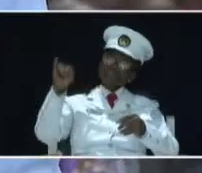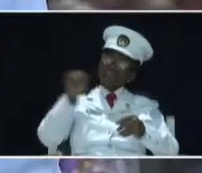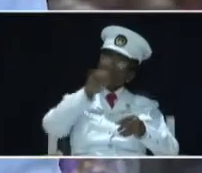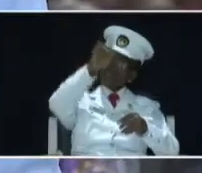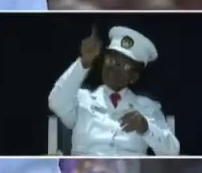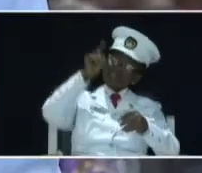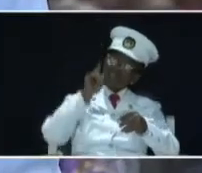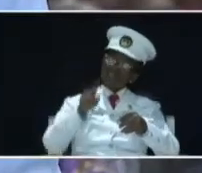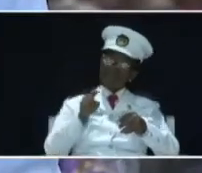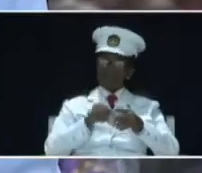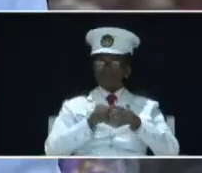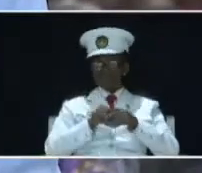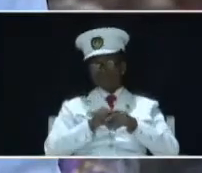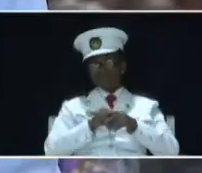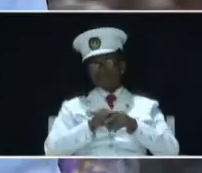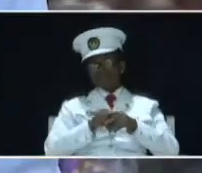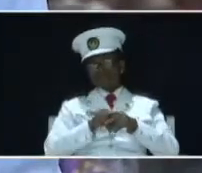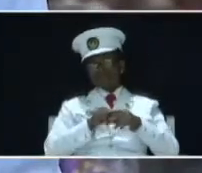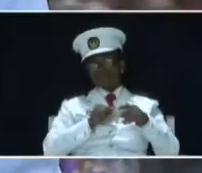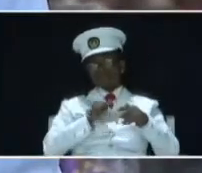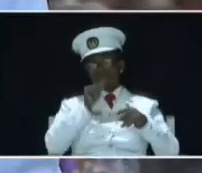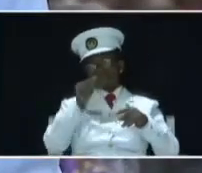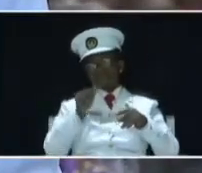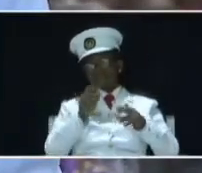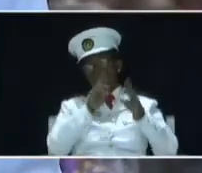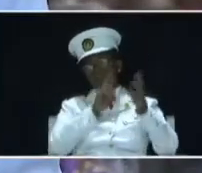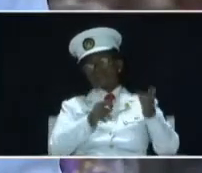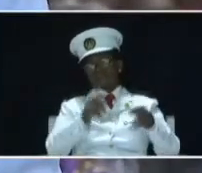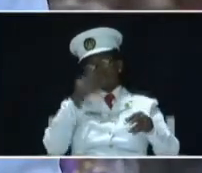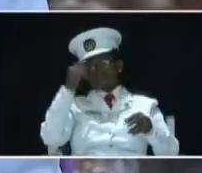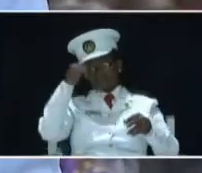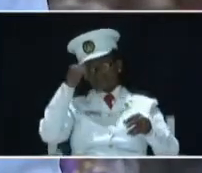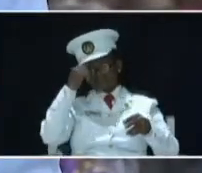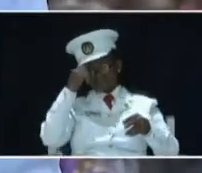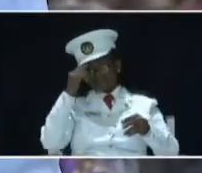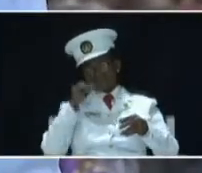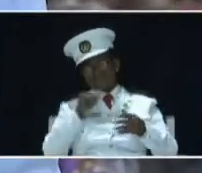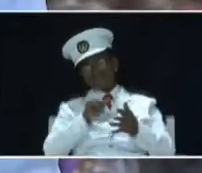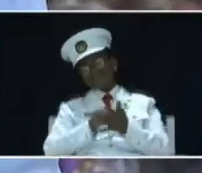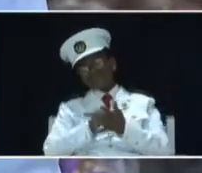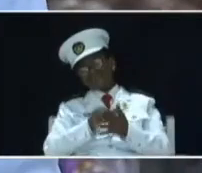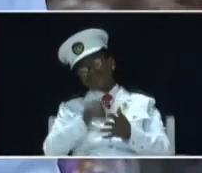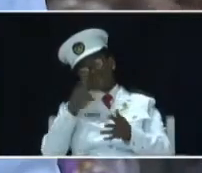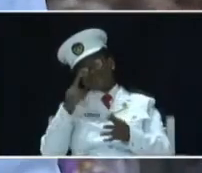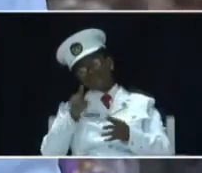I mean, I'm even already thinking, it's a long time ago that we fasted for 100 days.